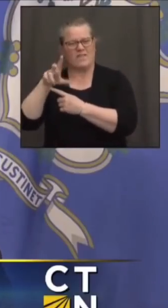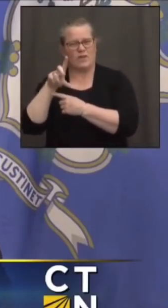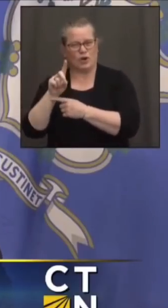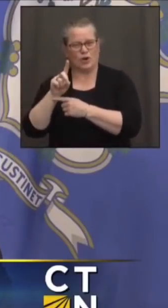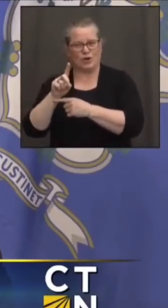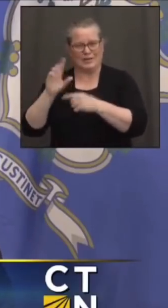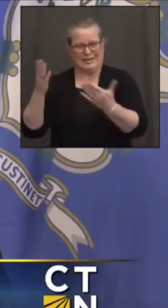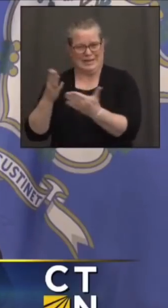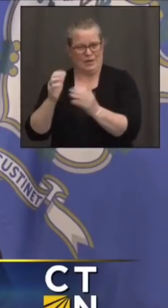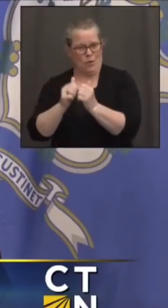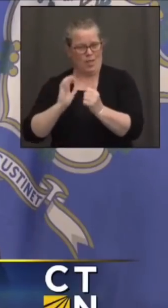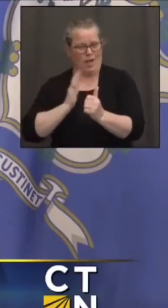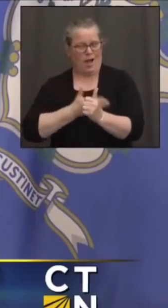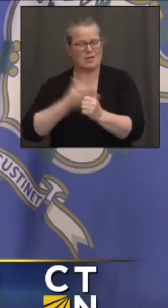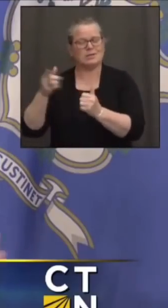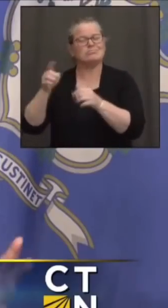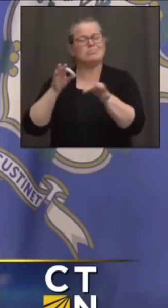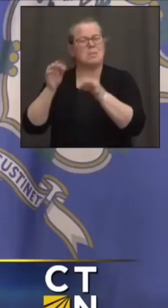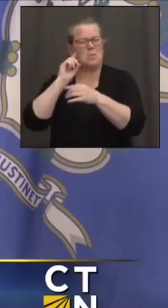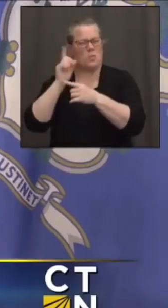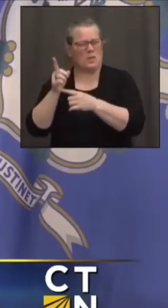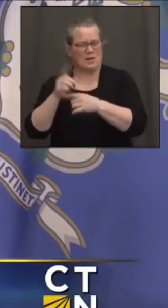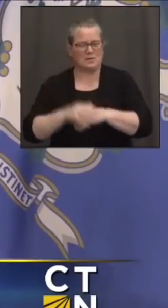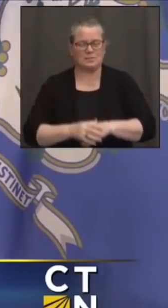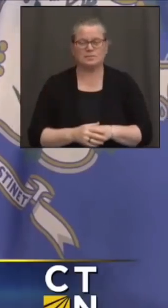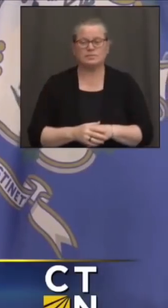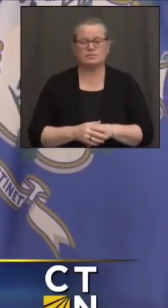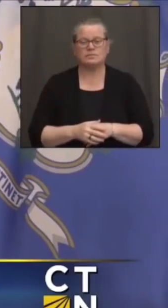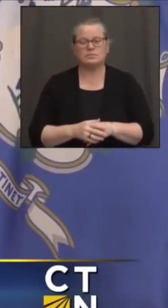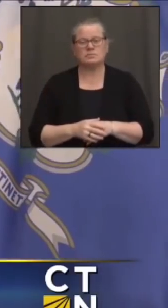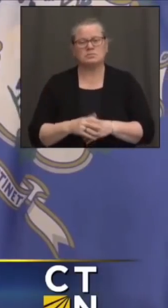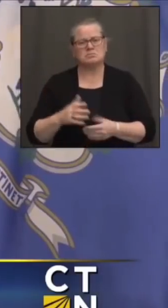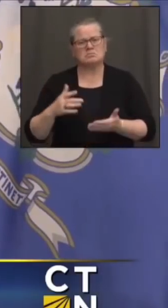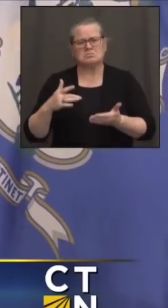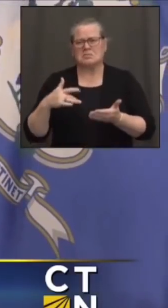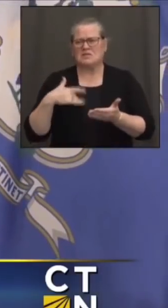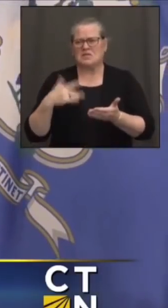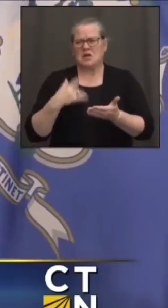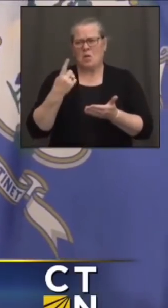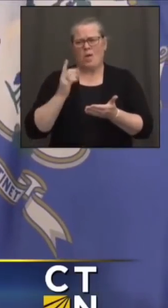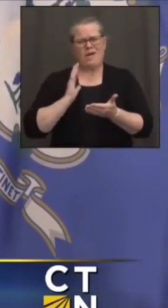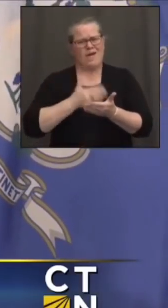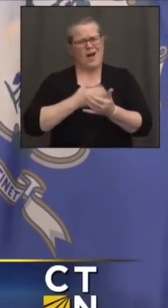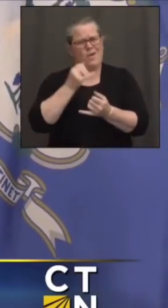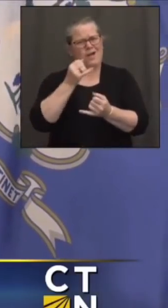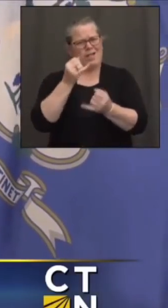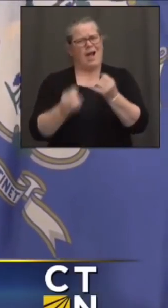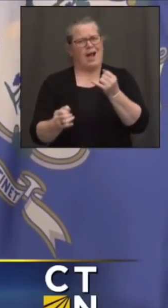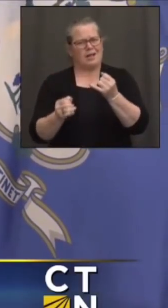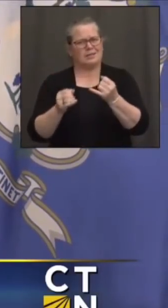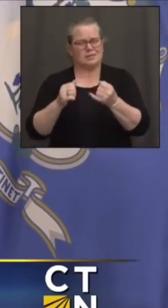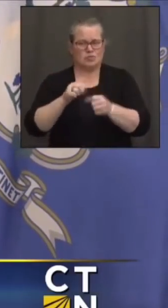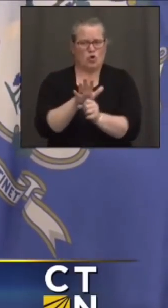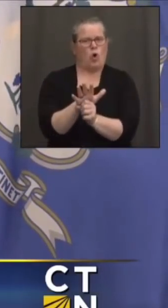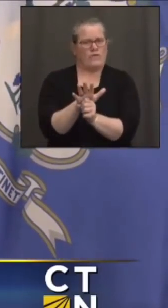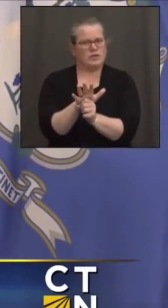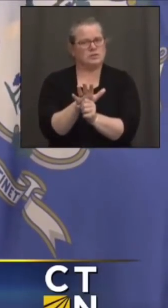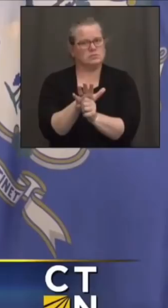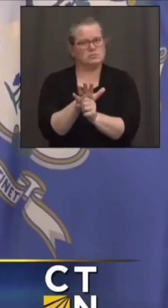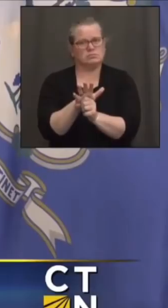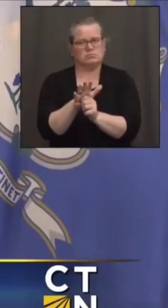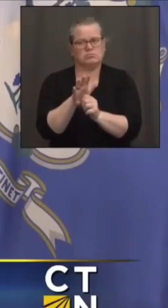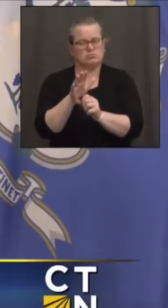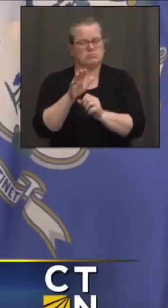second. This is probably going to be one of our last COVID daily summaries if the numbers continue as they